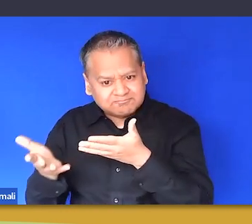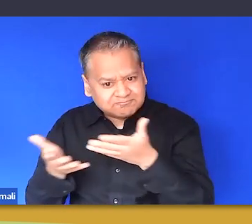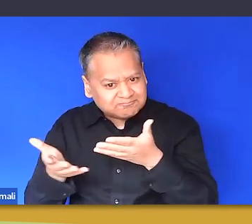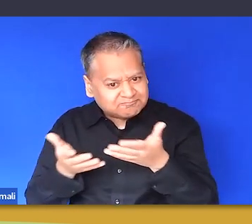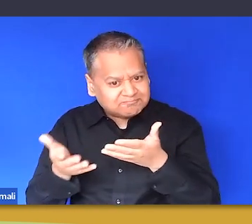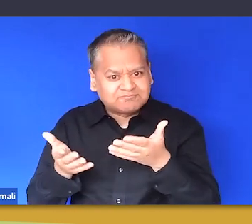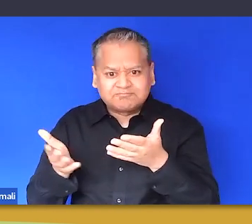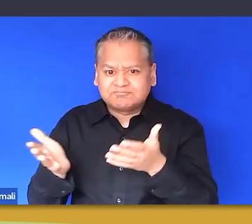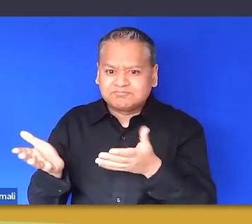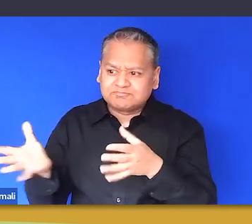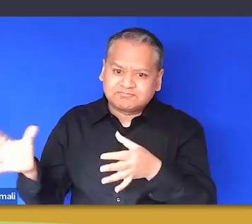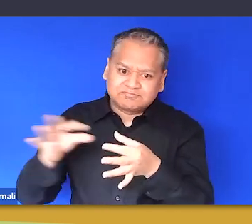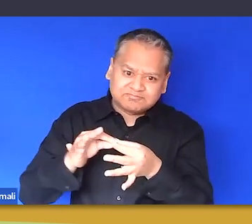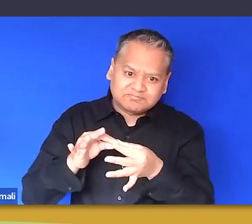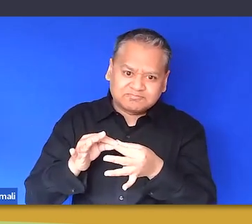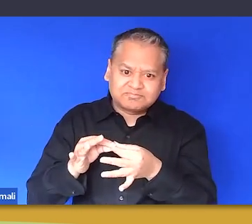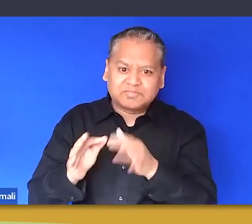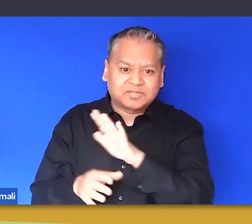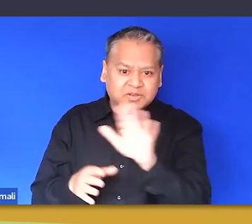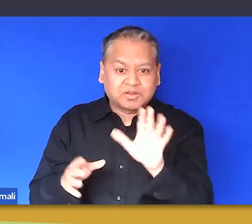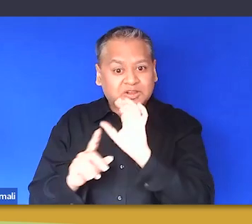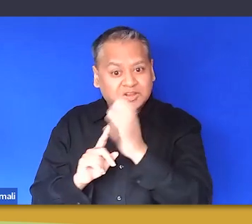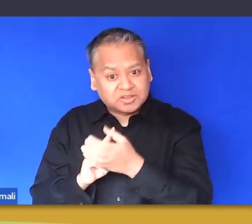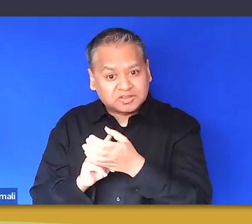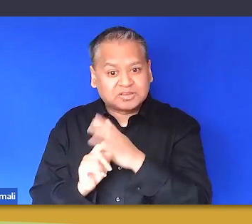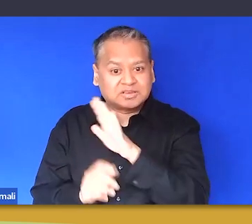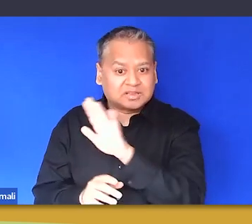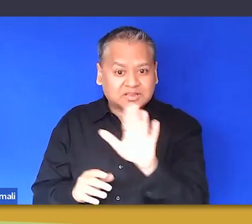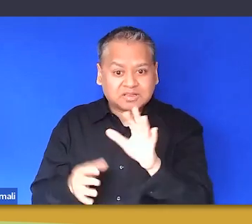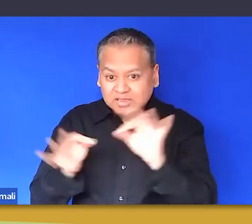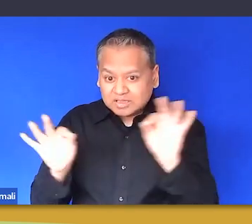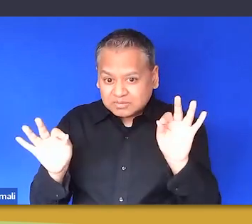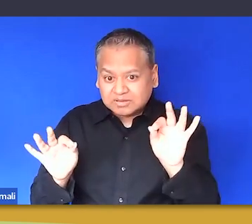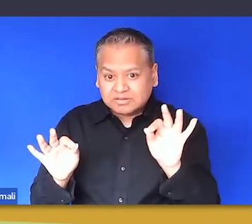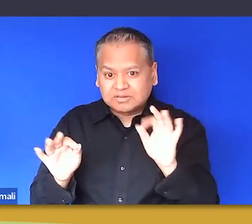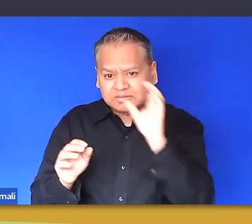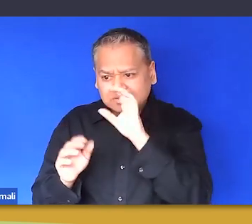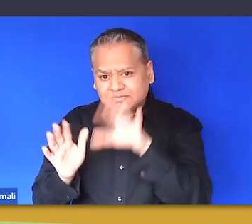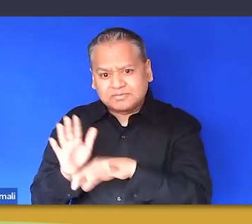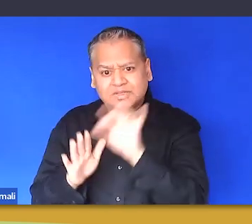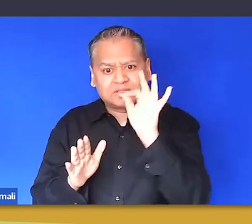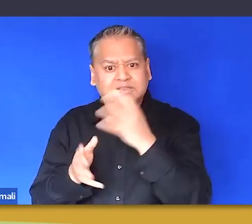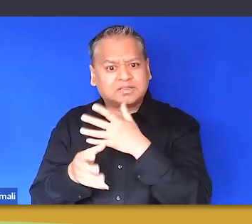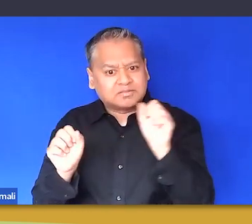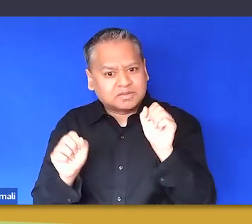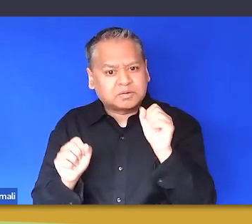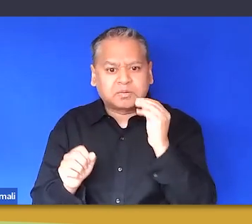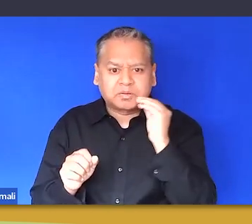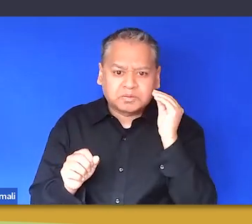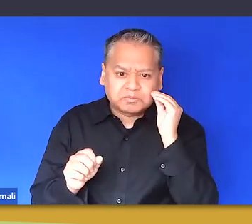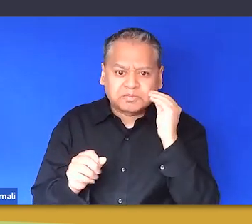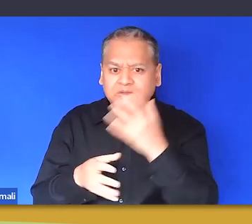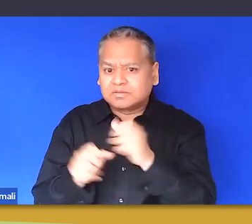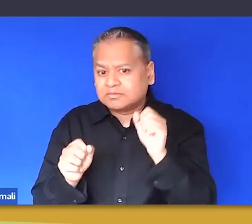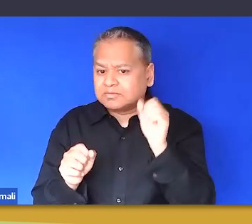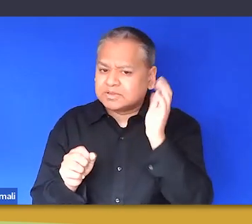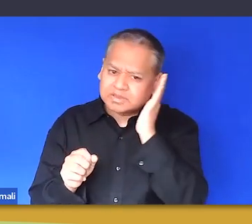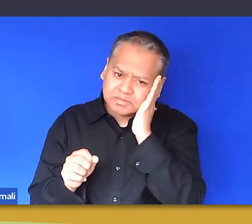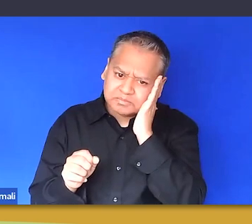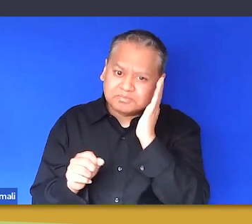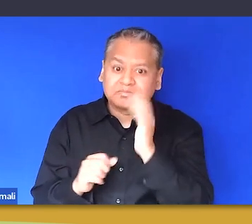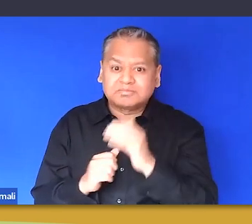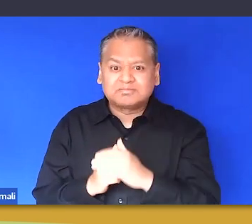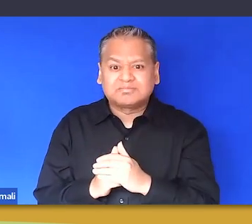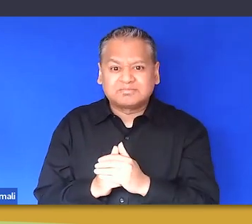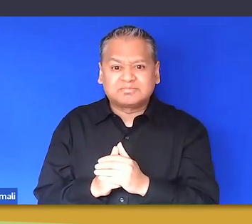their culture and language and find safe housing. Welcome, Amy, and please tell us a little bit more about your work and what